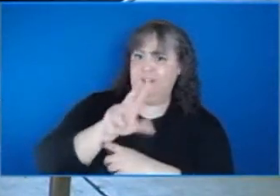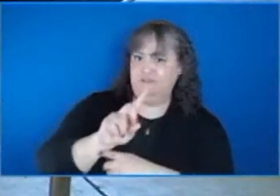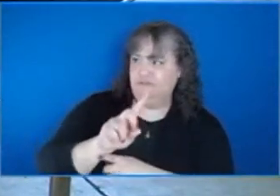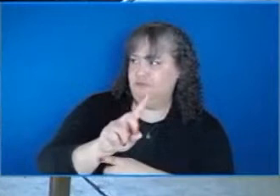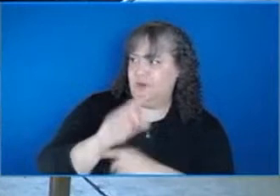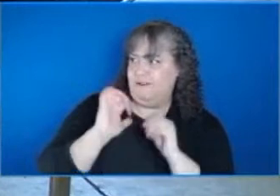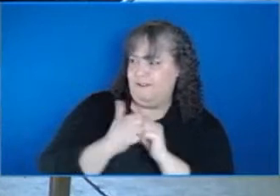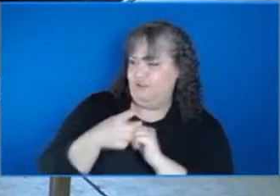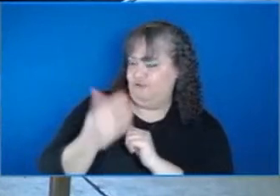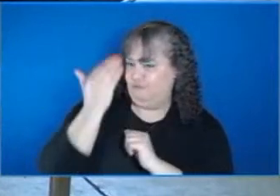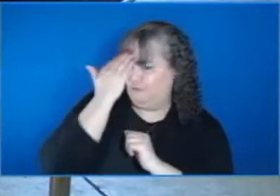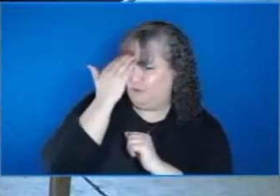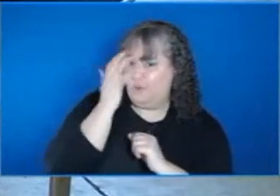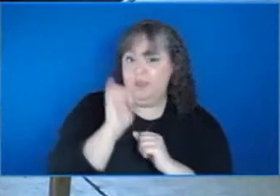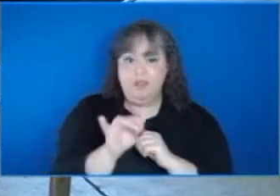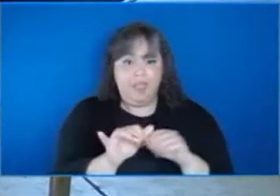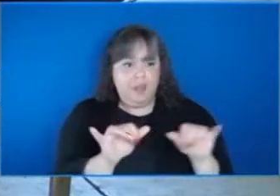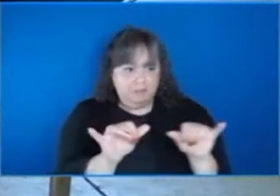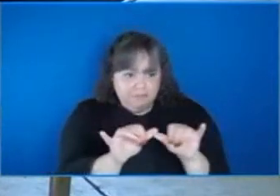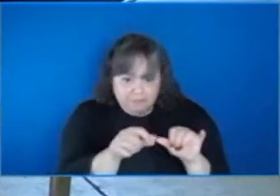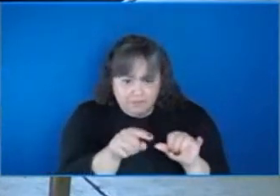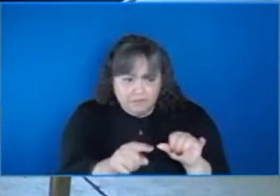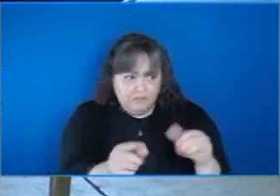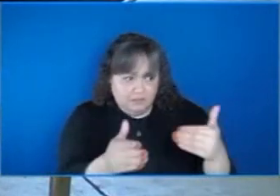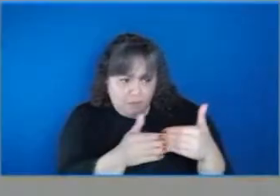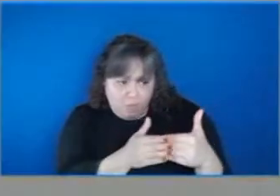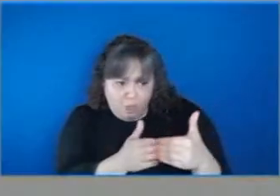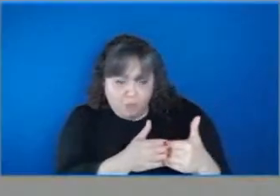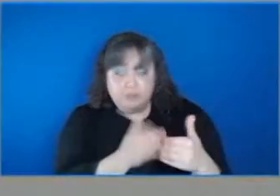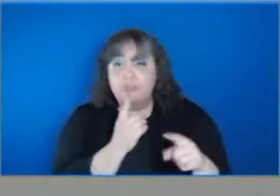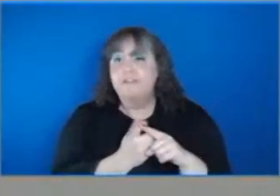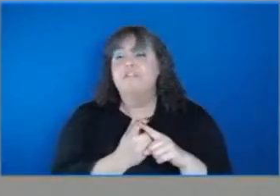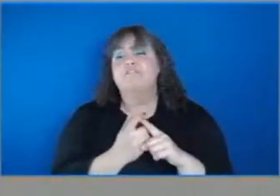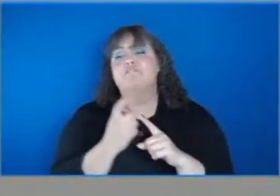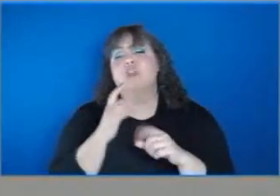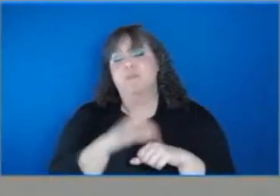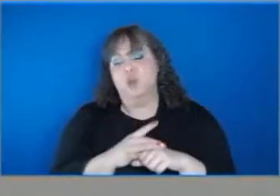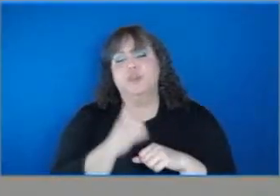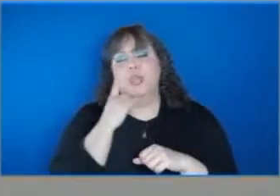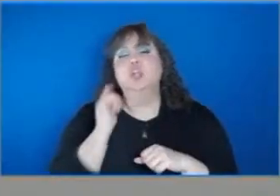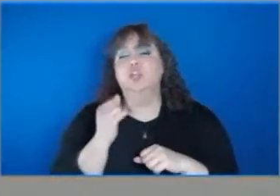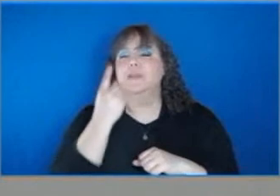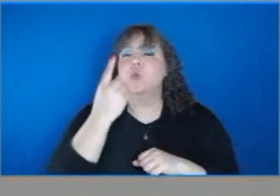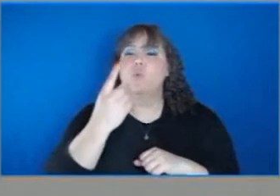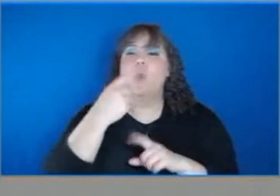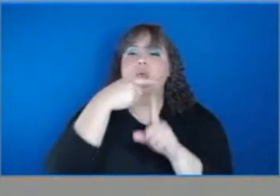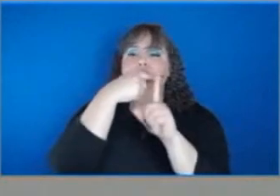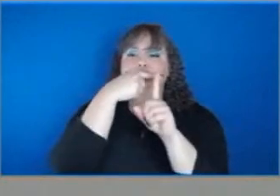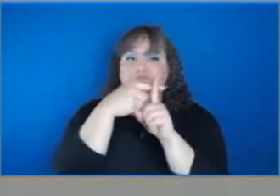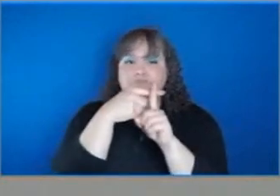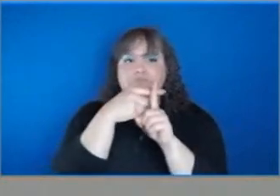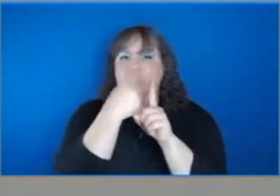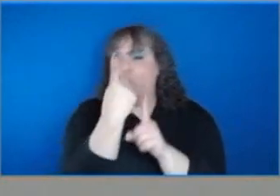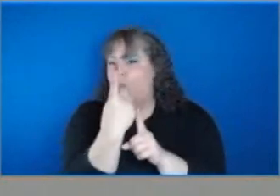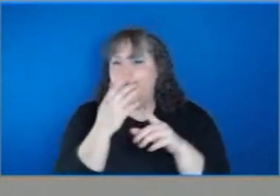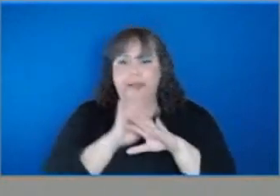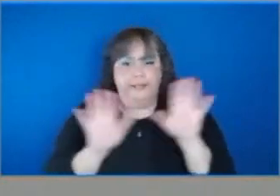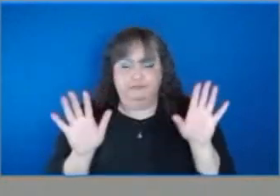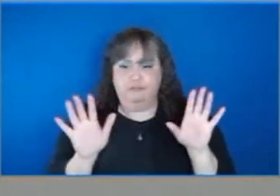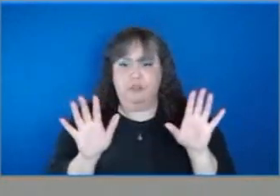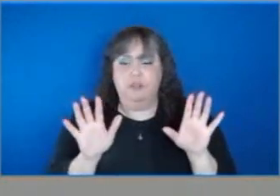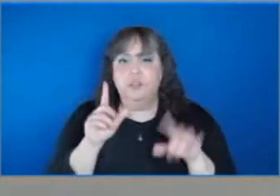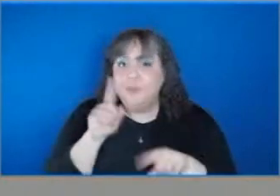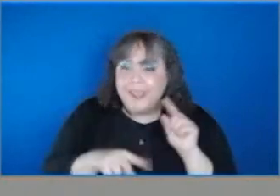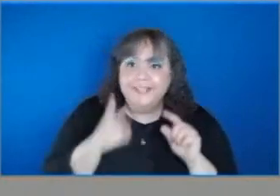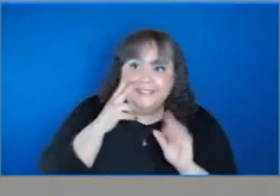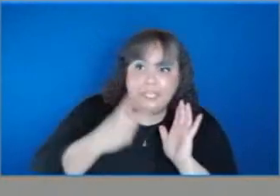pretty close to each other. And from Earth, it just looks like a single point of light. You can't see that there's two asteroids there. Especially if it's back but, okay, here. so